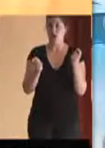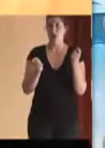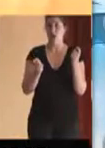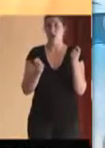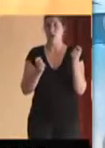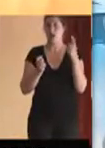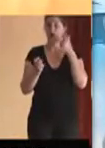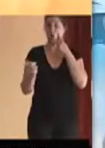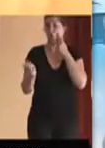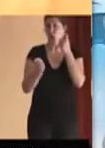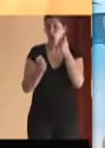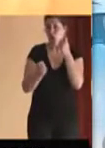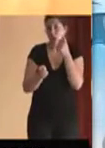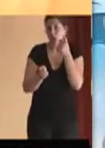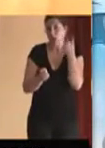regulation,